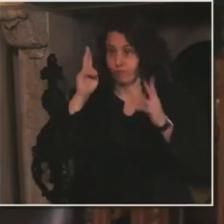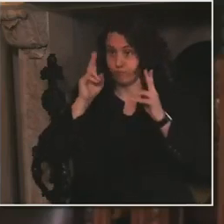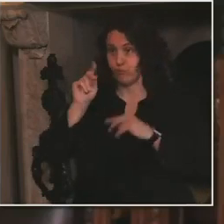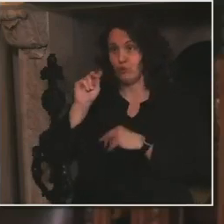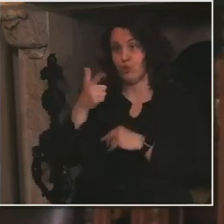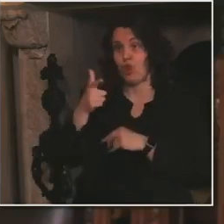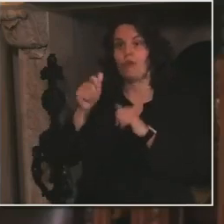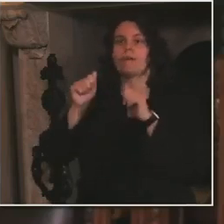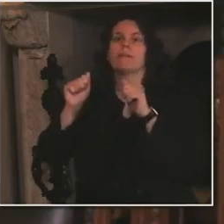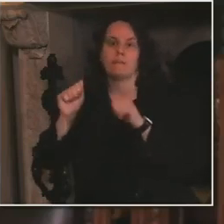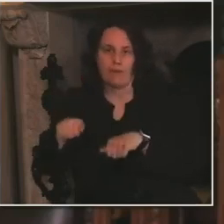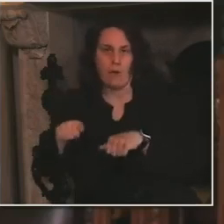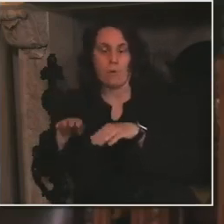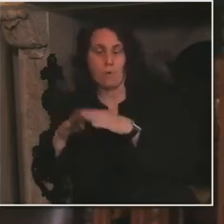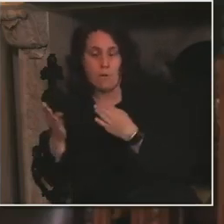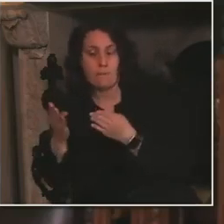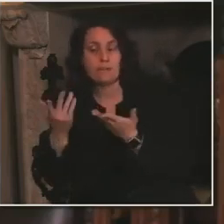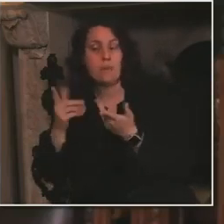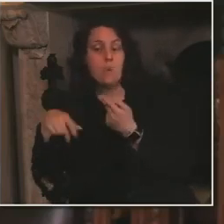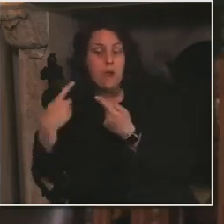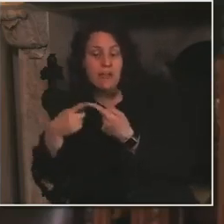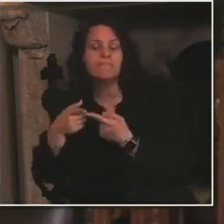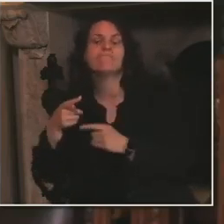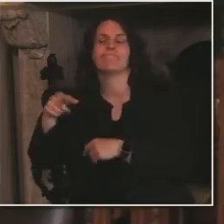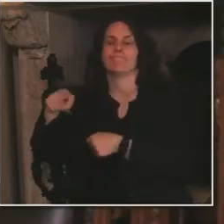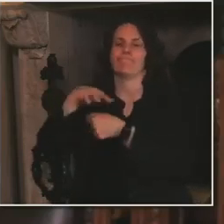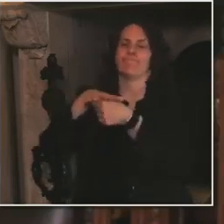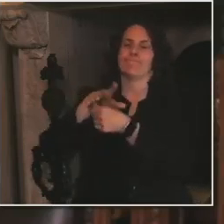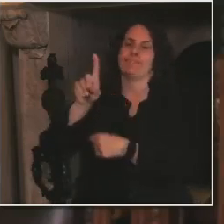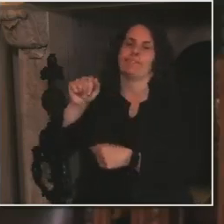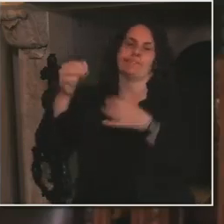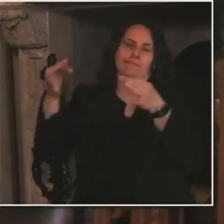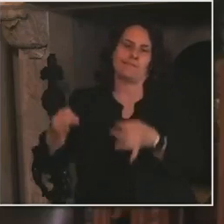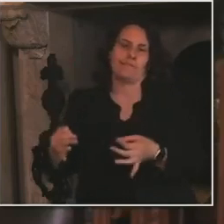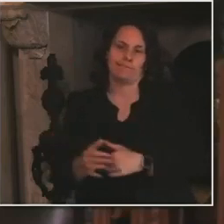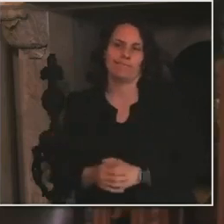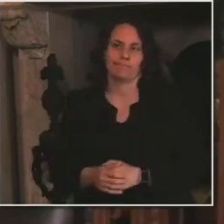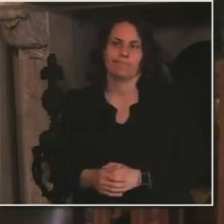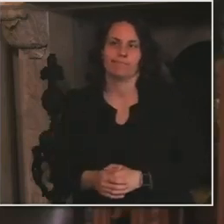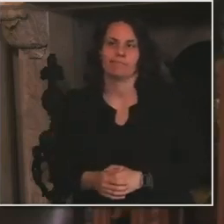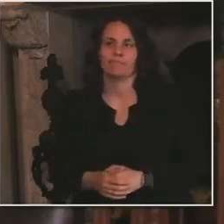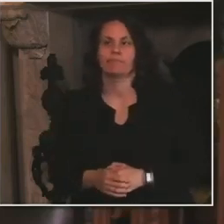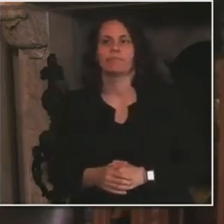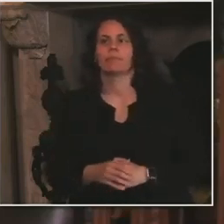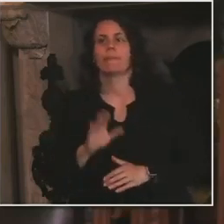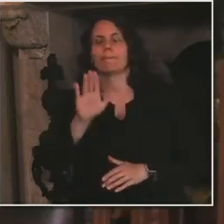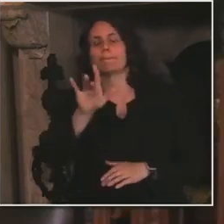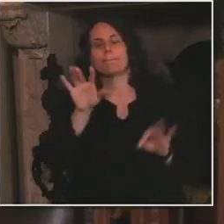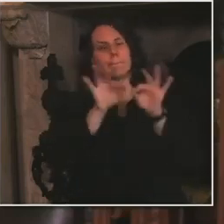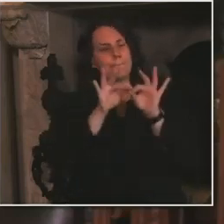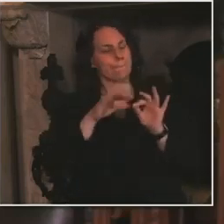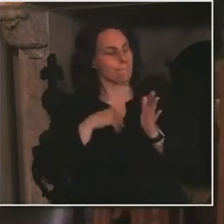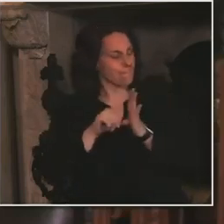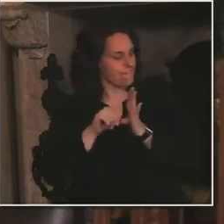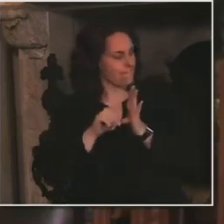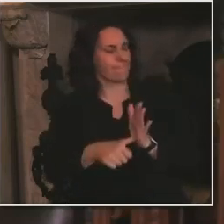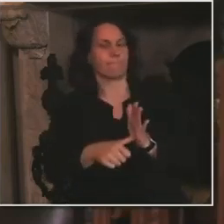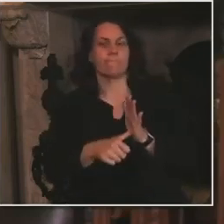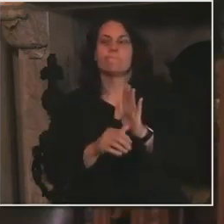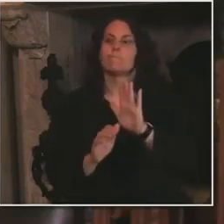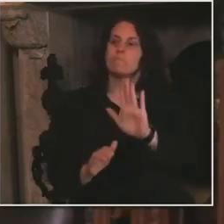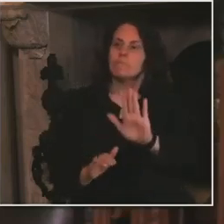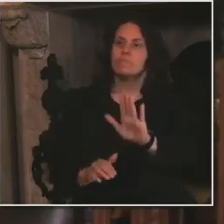I do think it's, you know, one of the things that is worth pointing out with all this is, you know, overwhelmingly, we're seeing a lot of folks